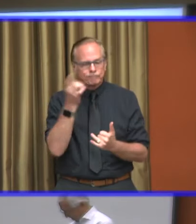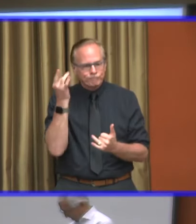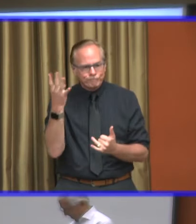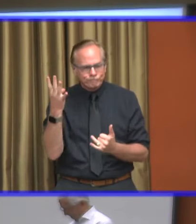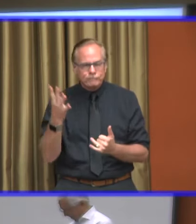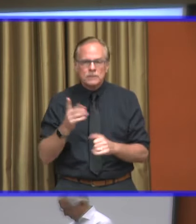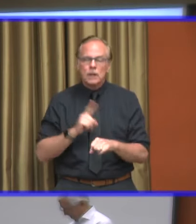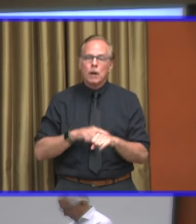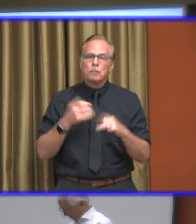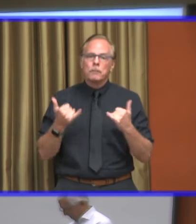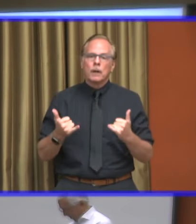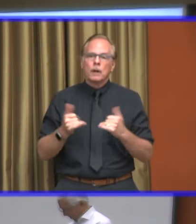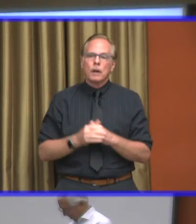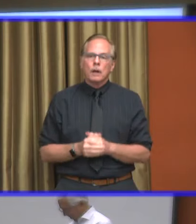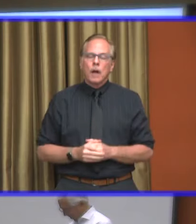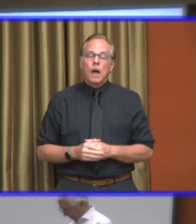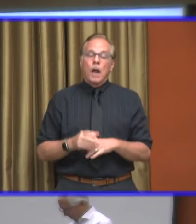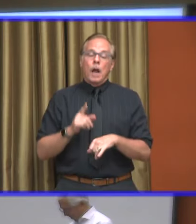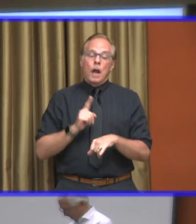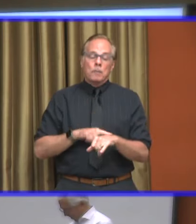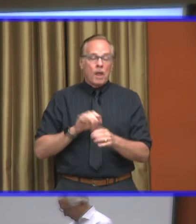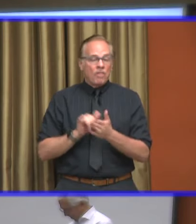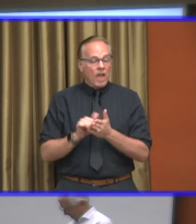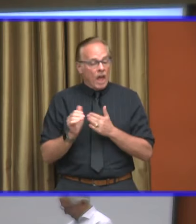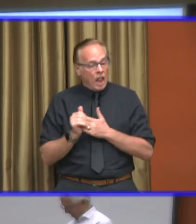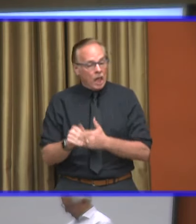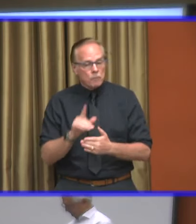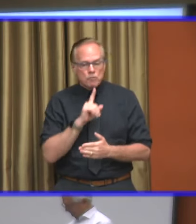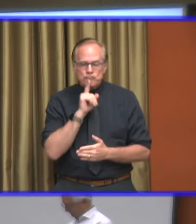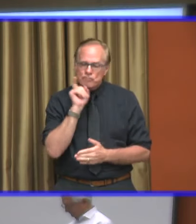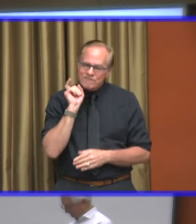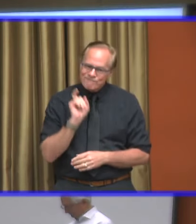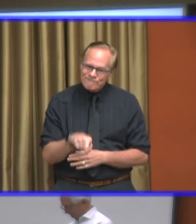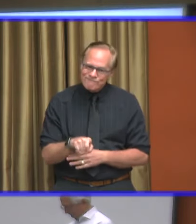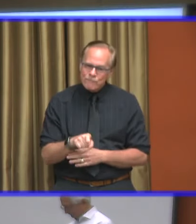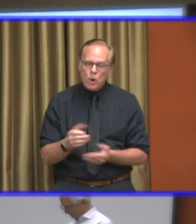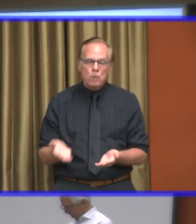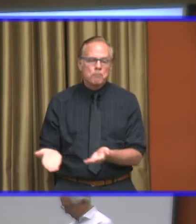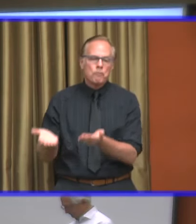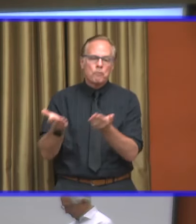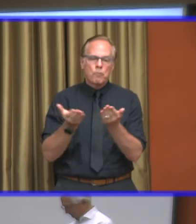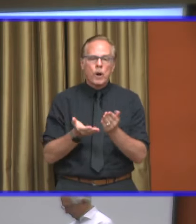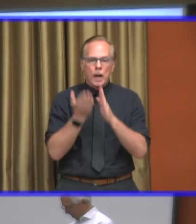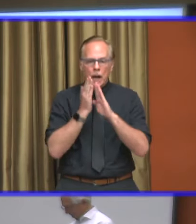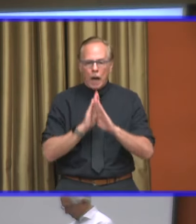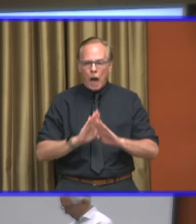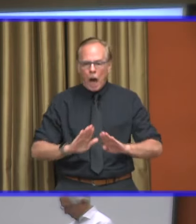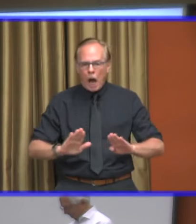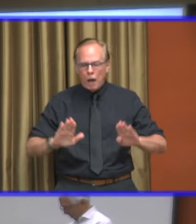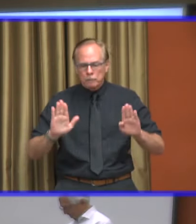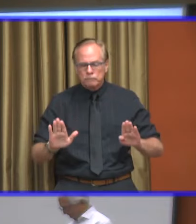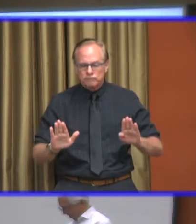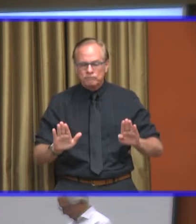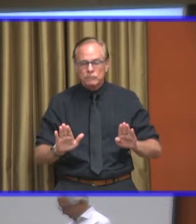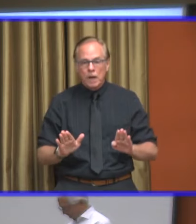times, times when leadership is needed to bring calm, peace,